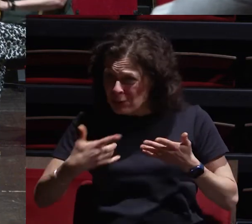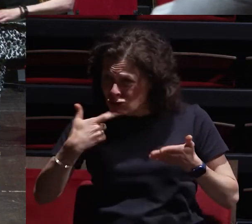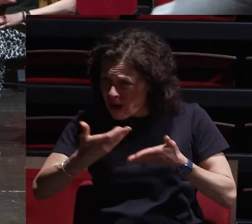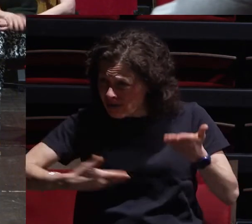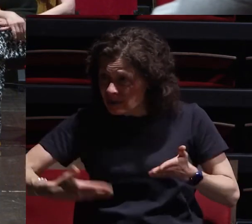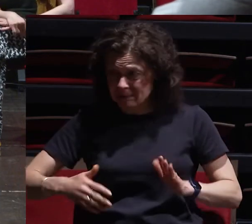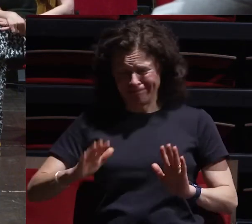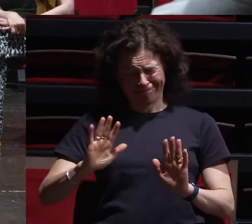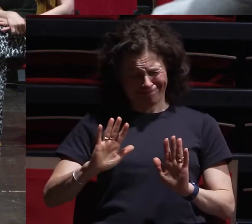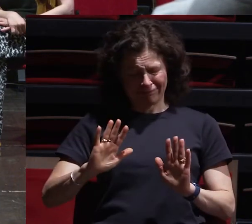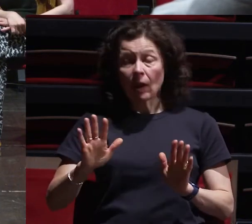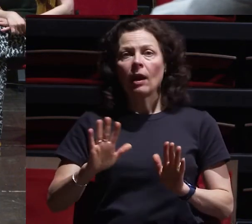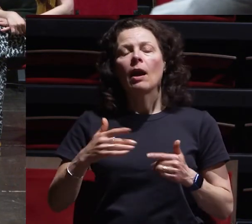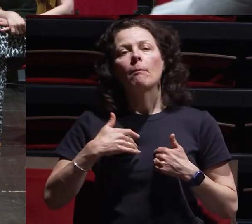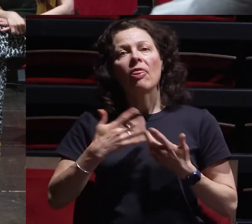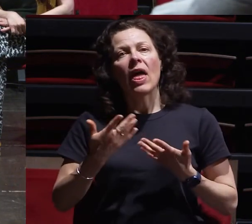look.